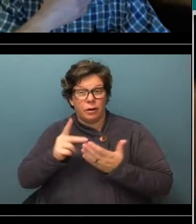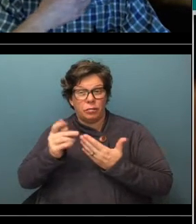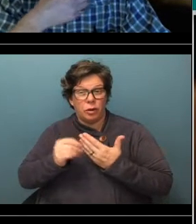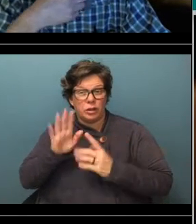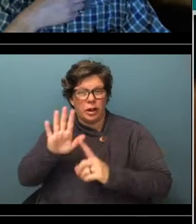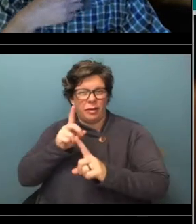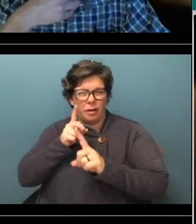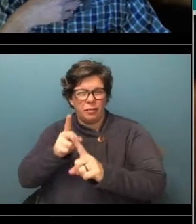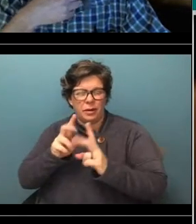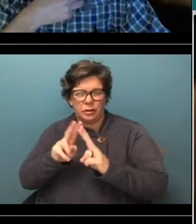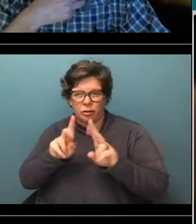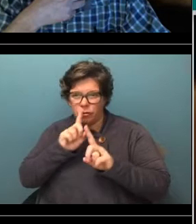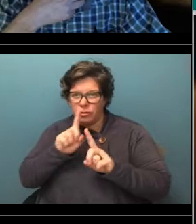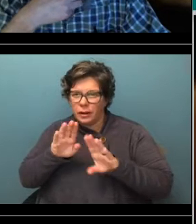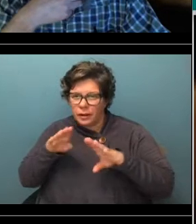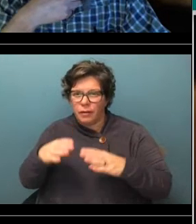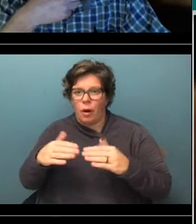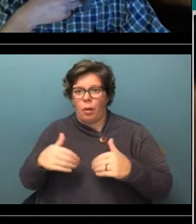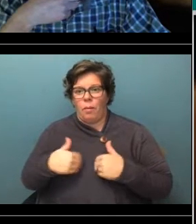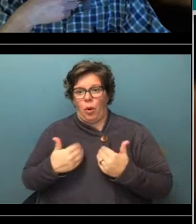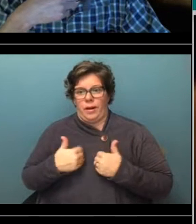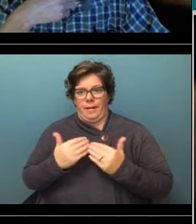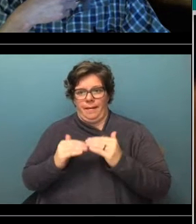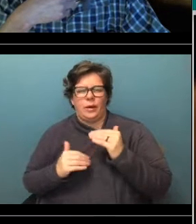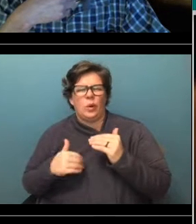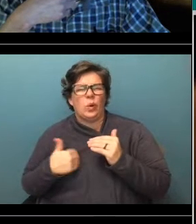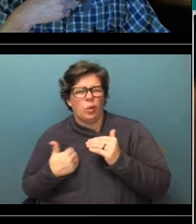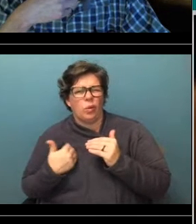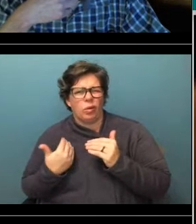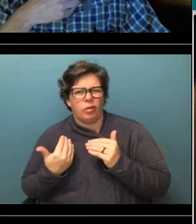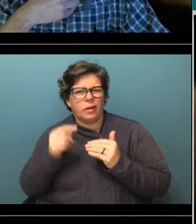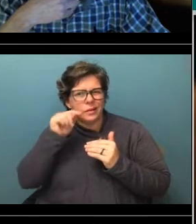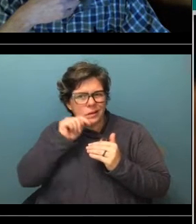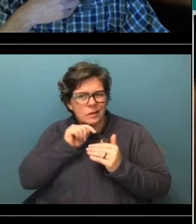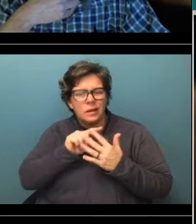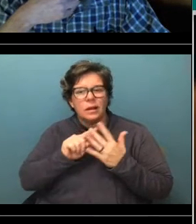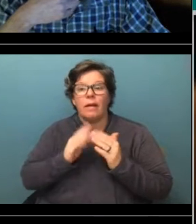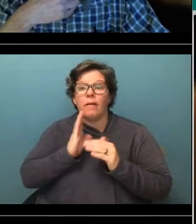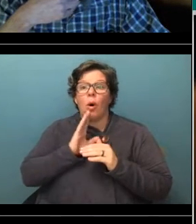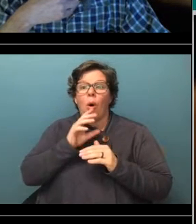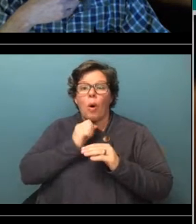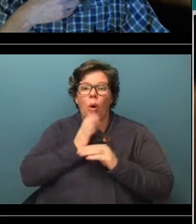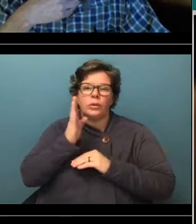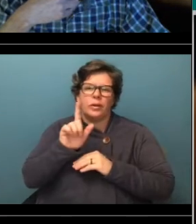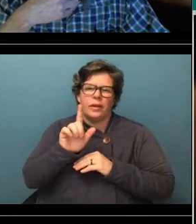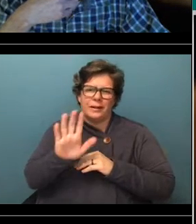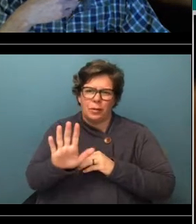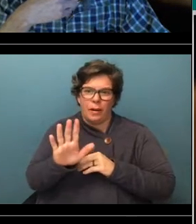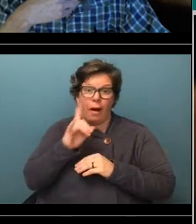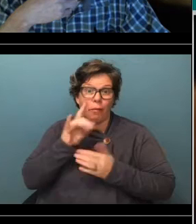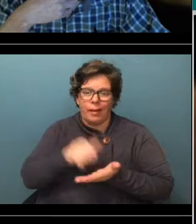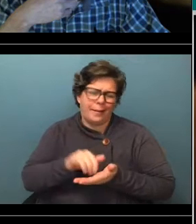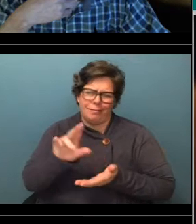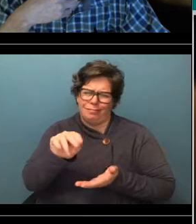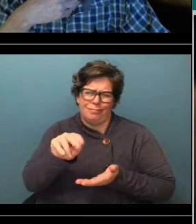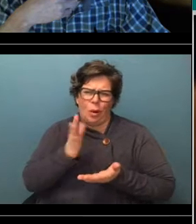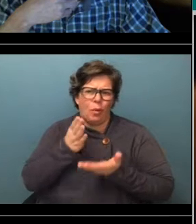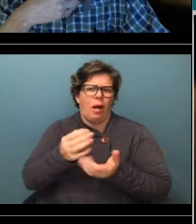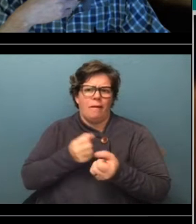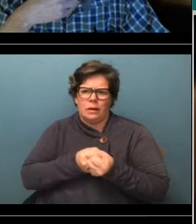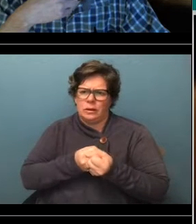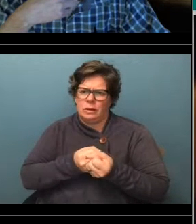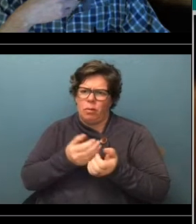is really to focus on younger people, if somebody older than 25 calls, they will absolutely offer support